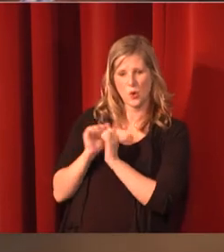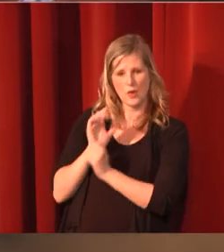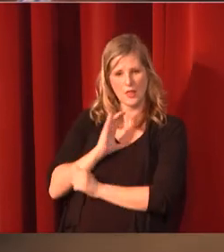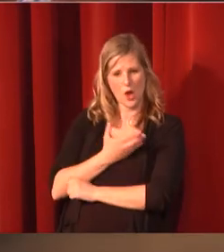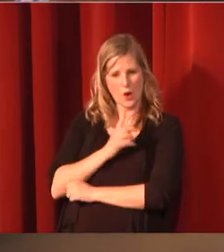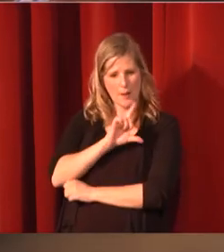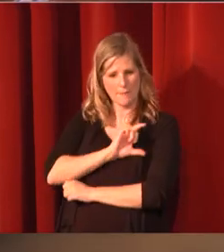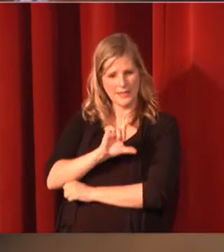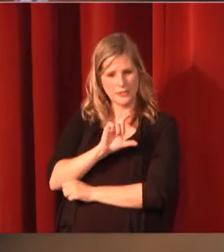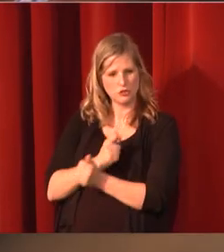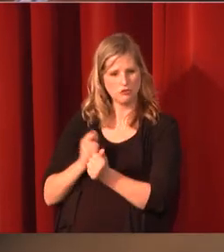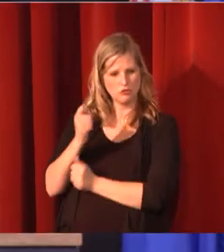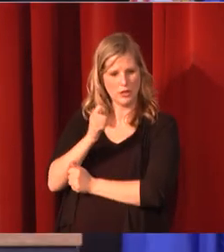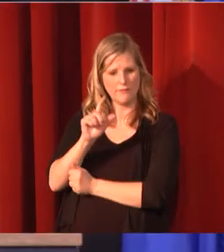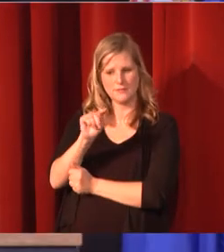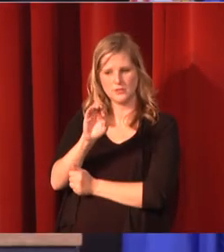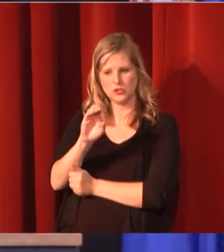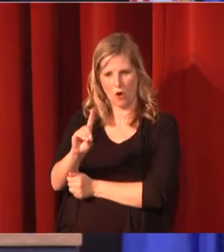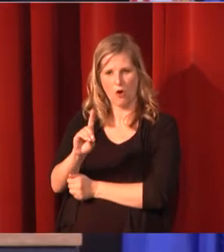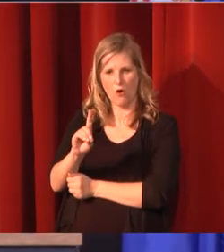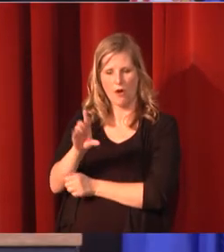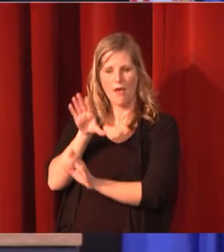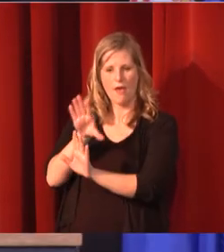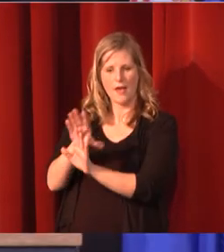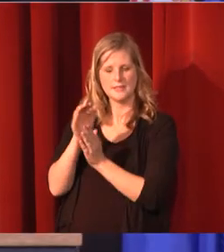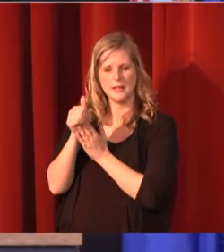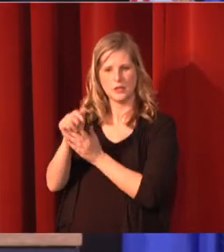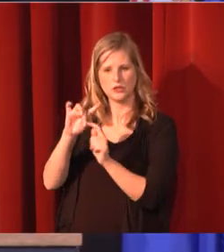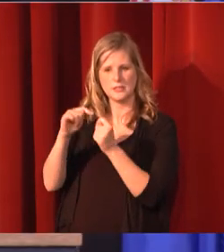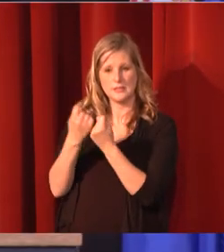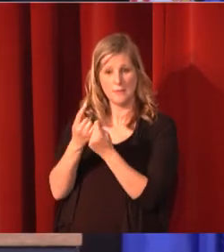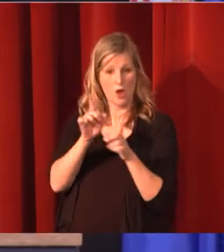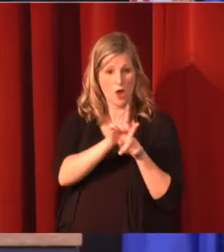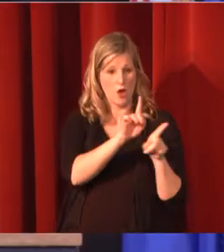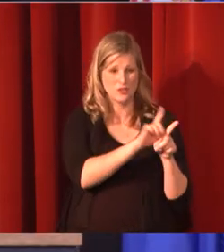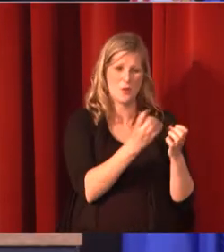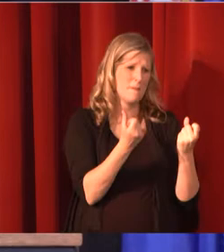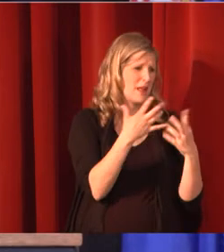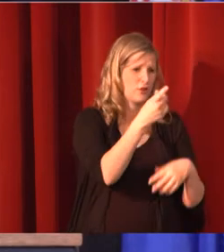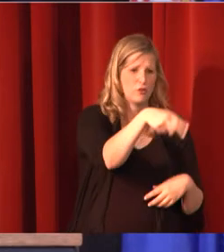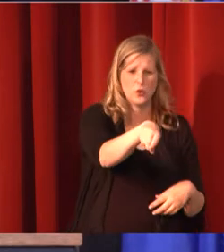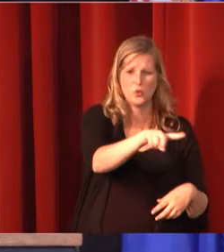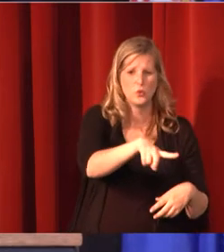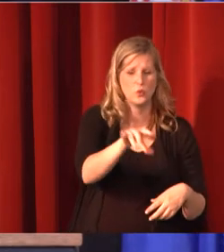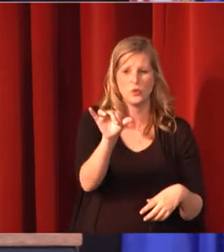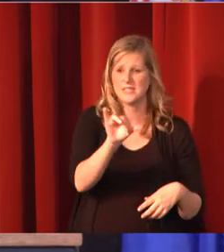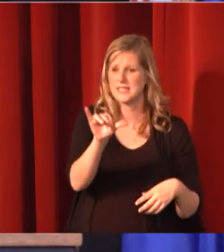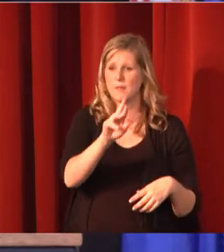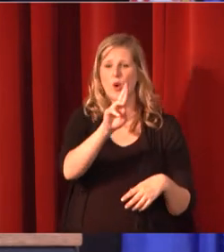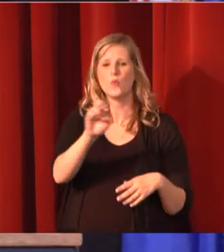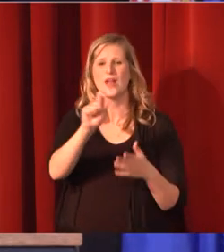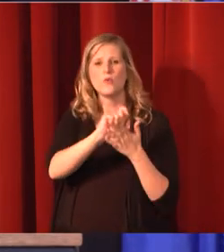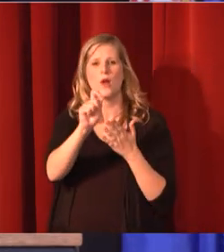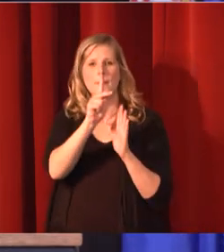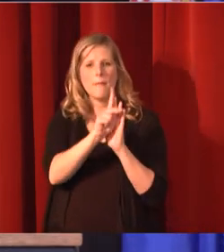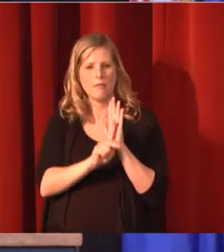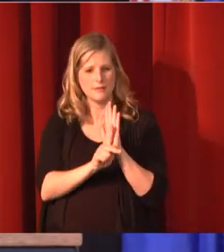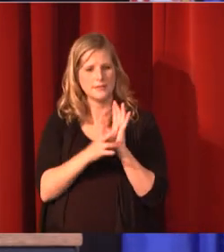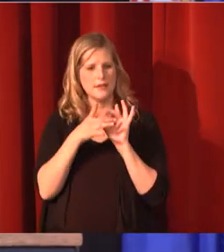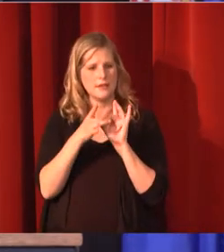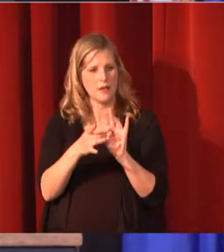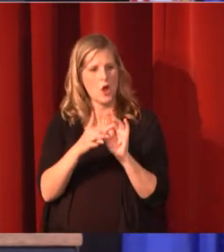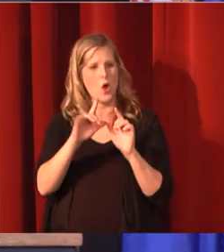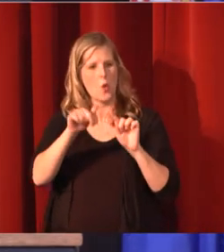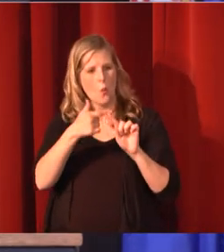police chief Todd Axtell and his leadership team as well as many of you to review and rewrite the policies that govern when